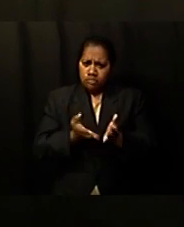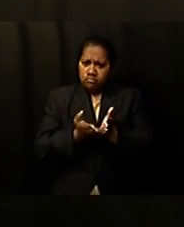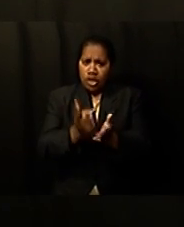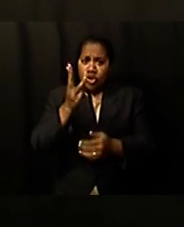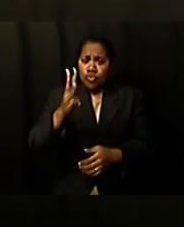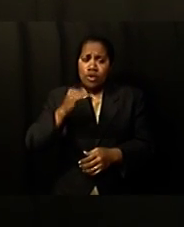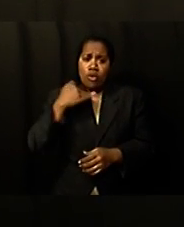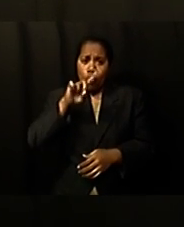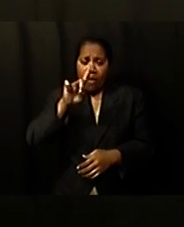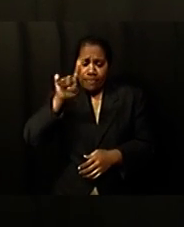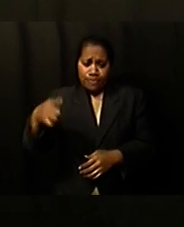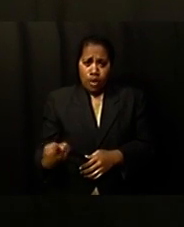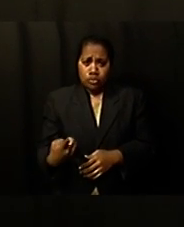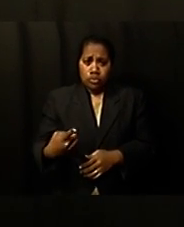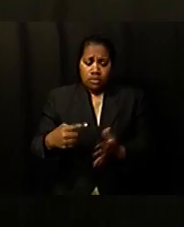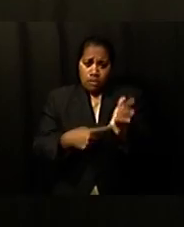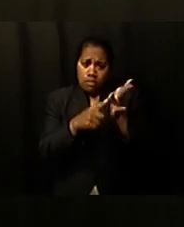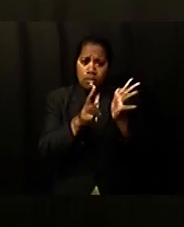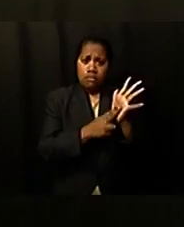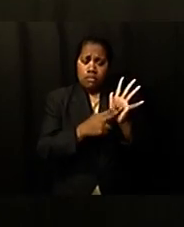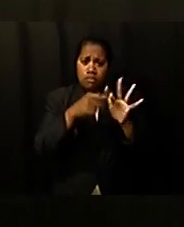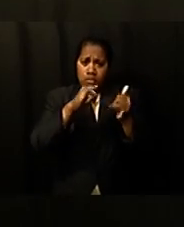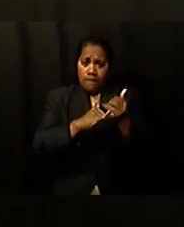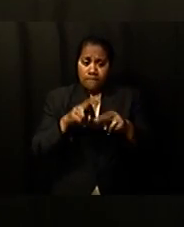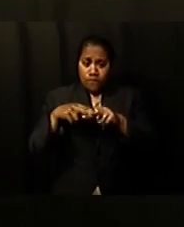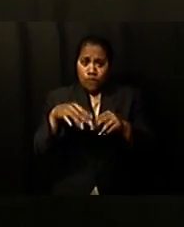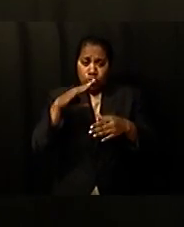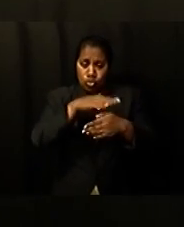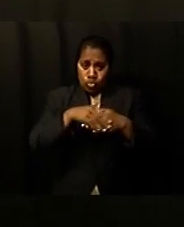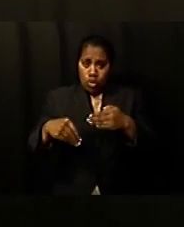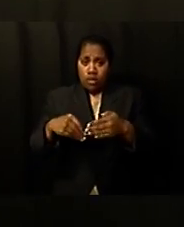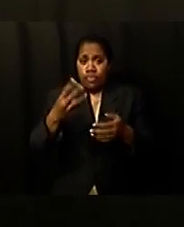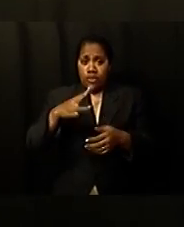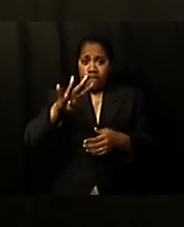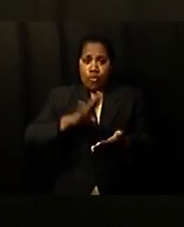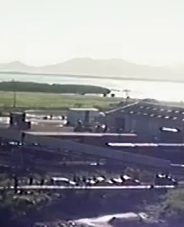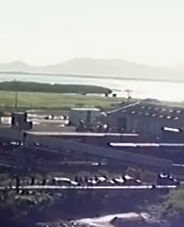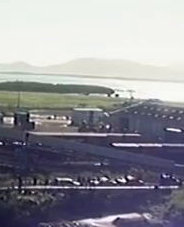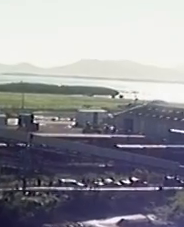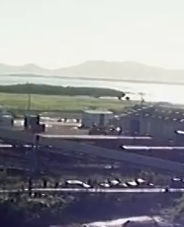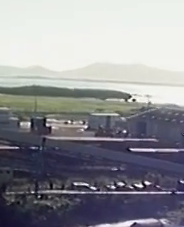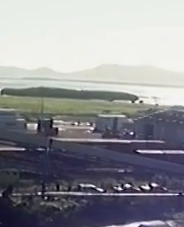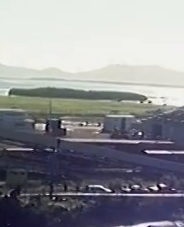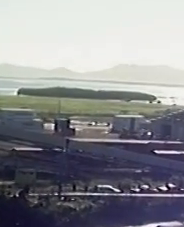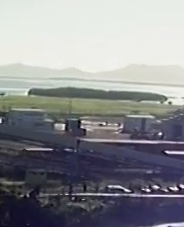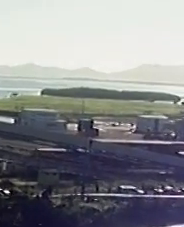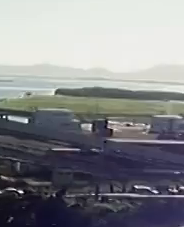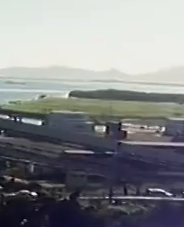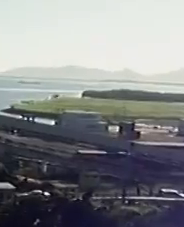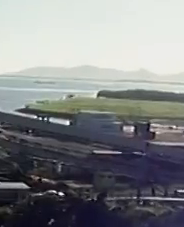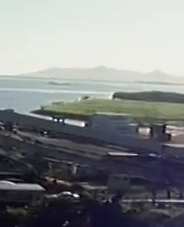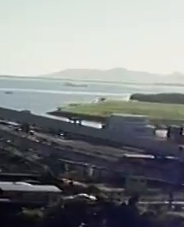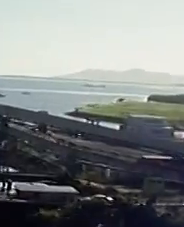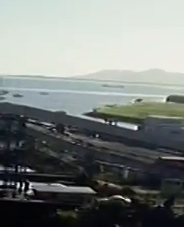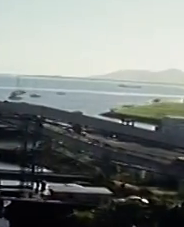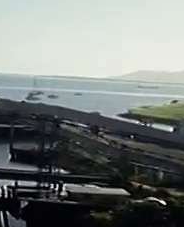of 301,000 tons will fetch Fiji $34 million. The Prime Minister, Commodore